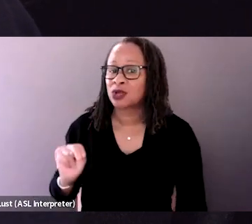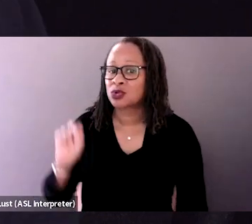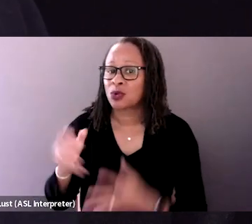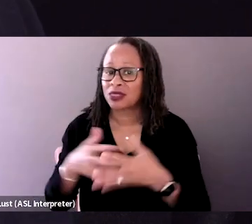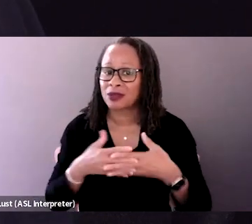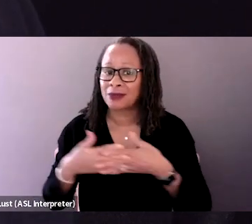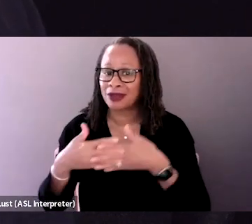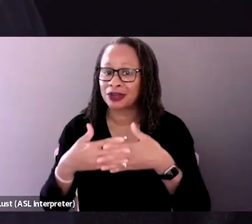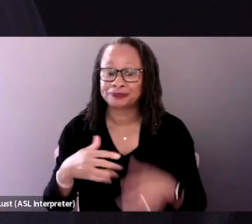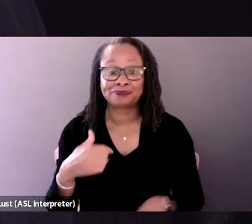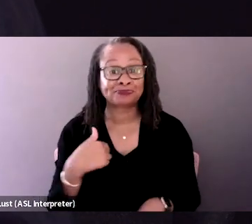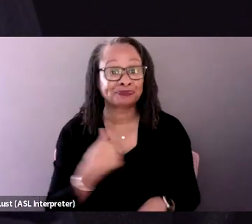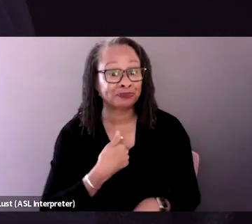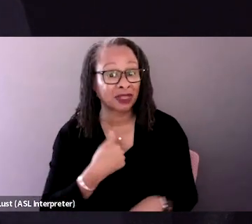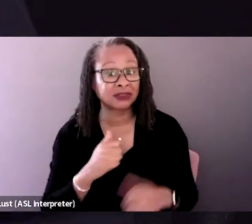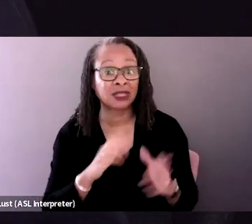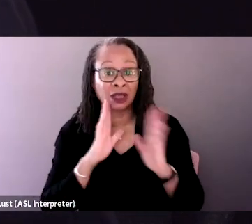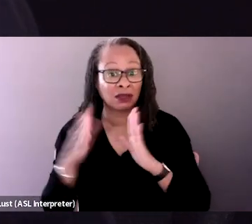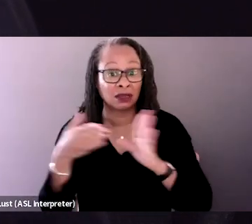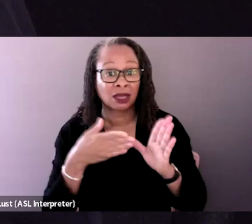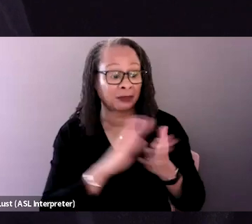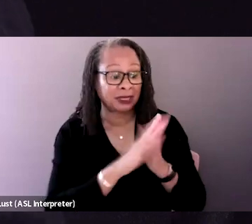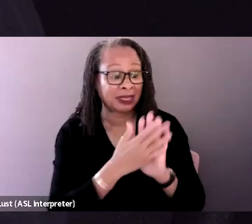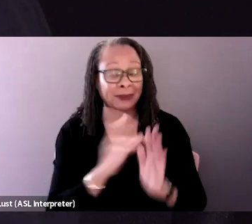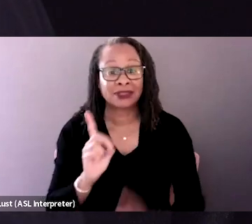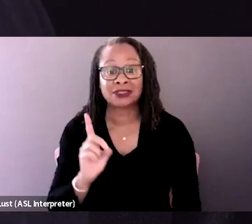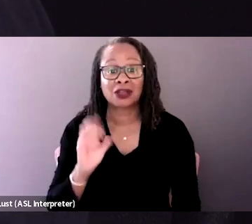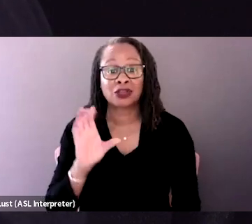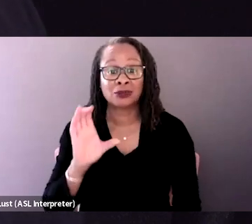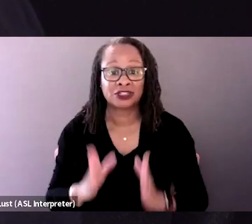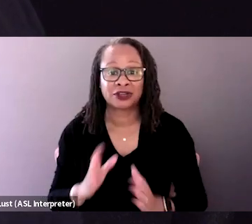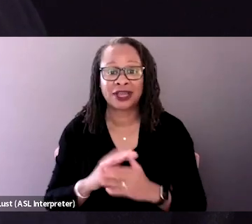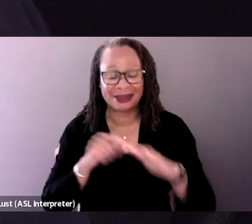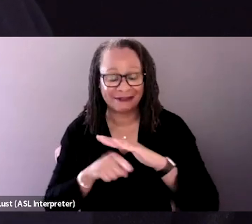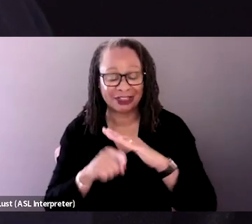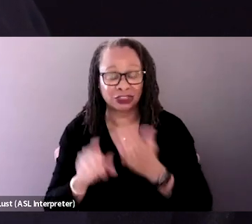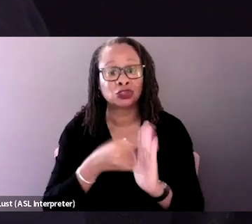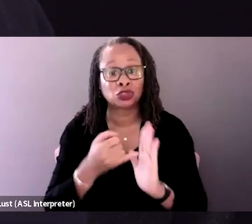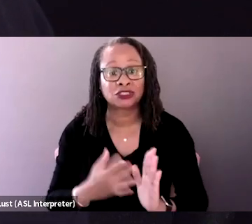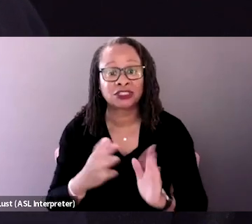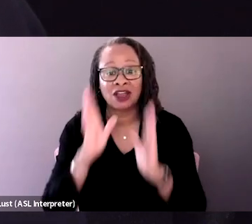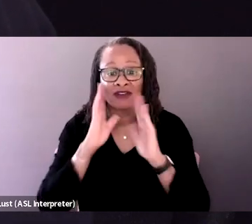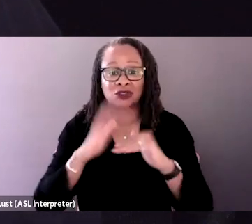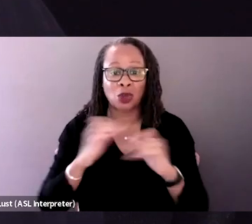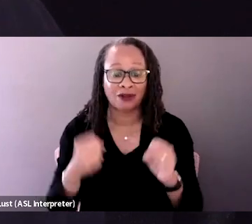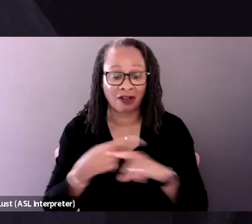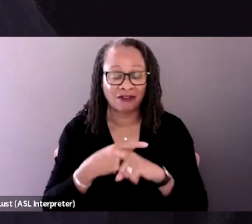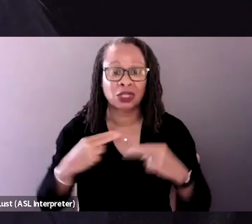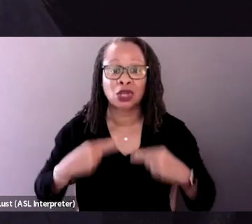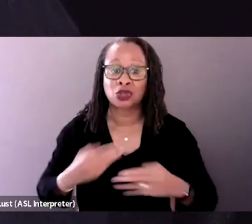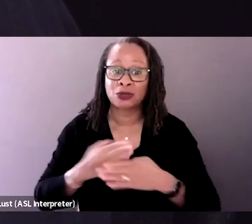And I went on to become a documentarian and investigative journalist focusing on conflict and human